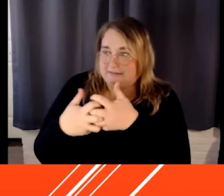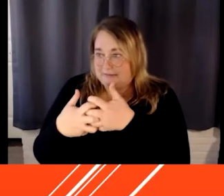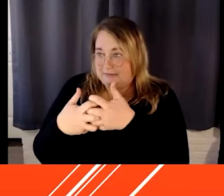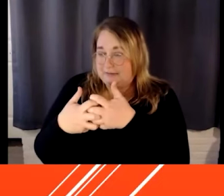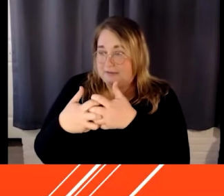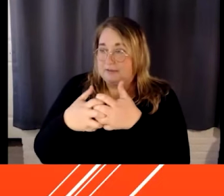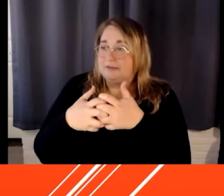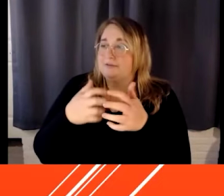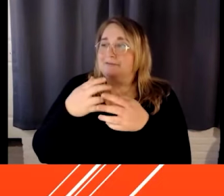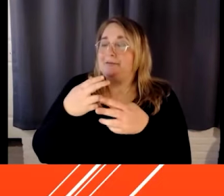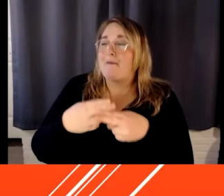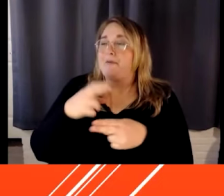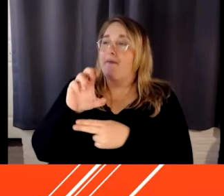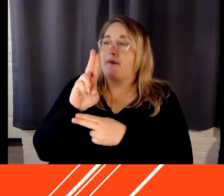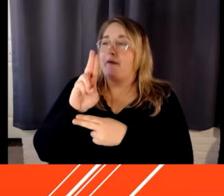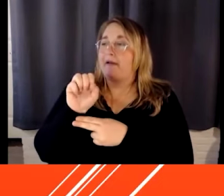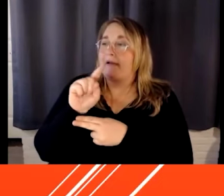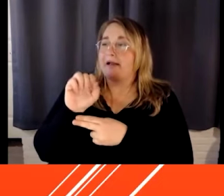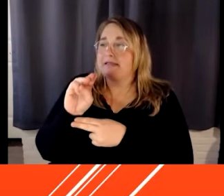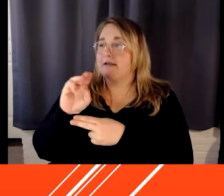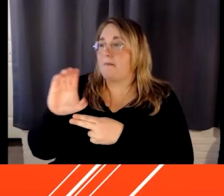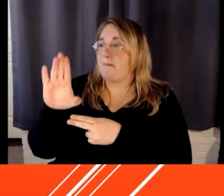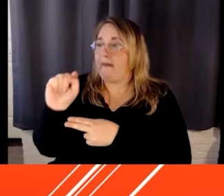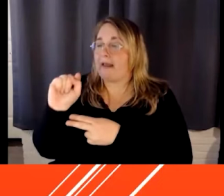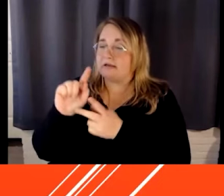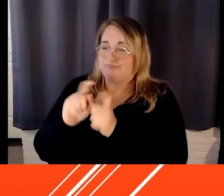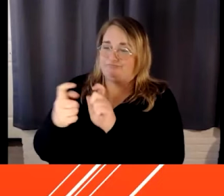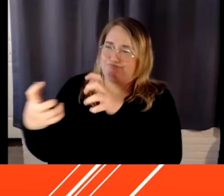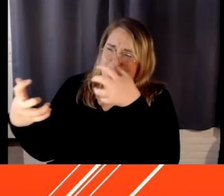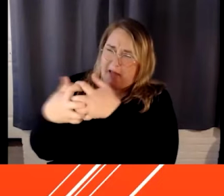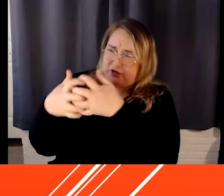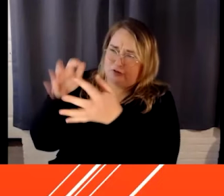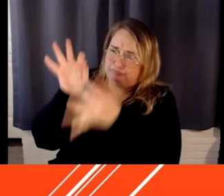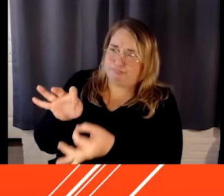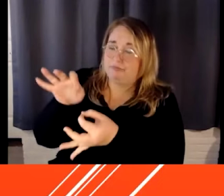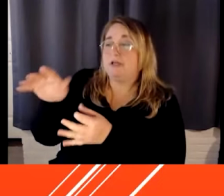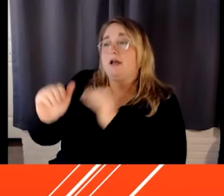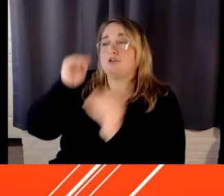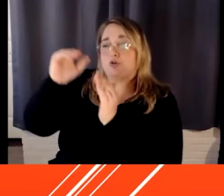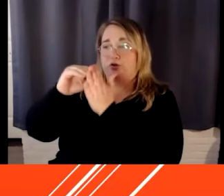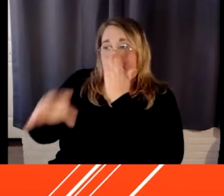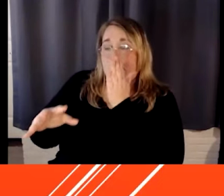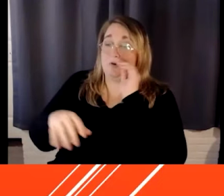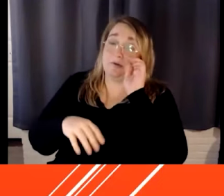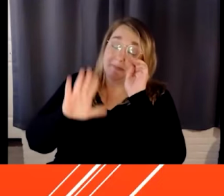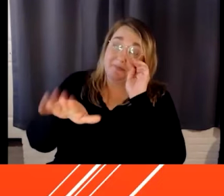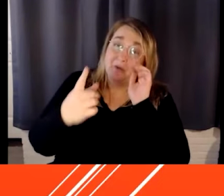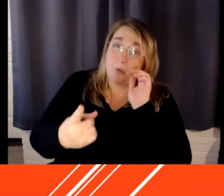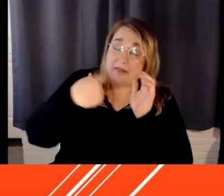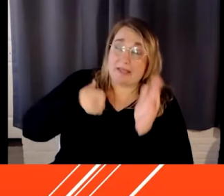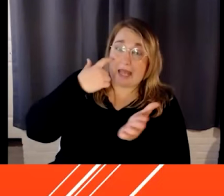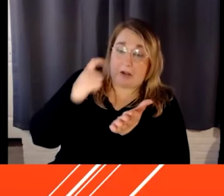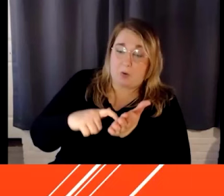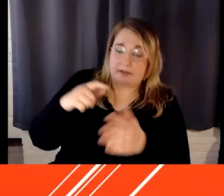CBE is custom cut for the adult learner. But one of the things that I noticed in my research over the